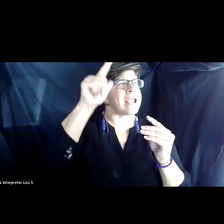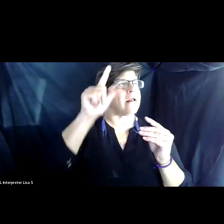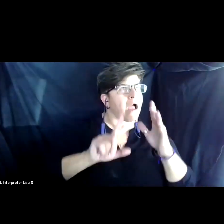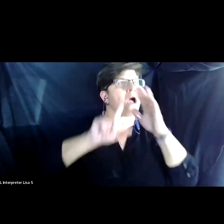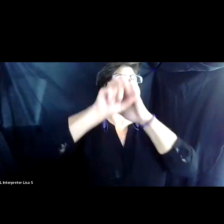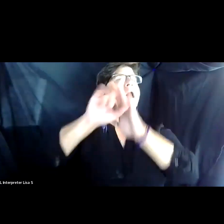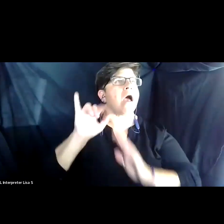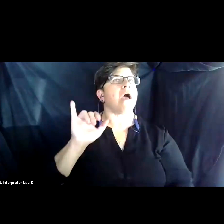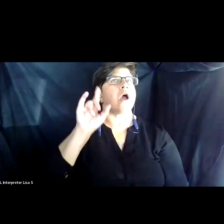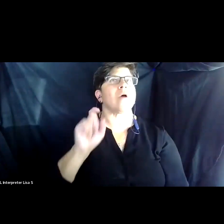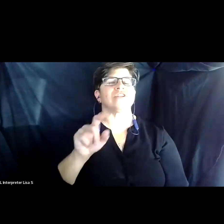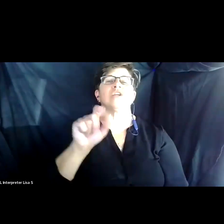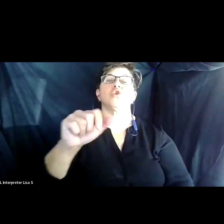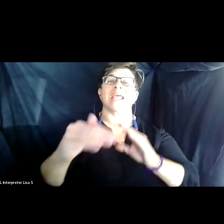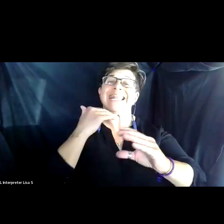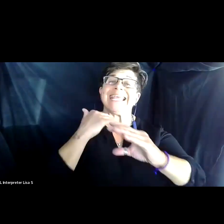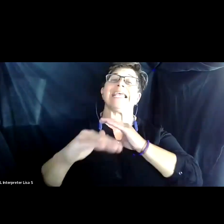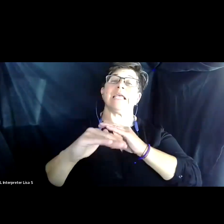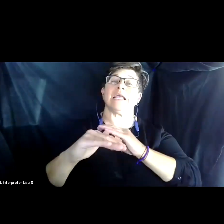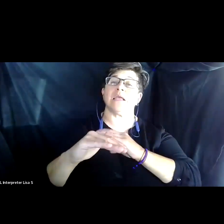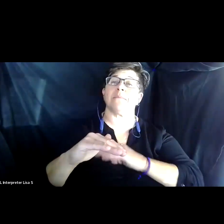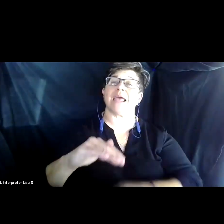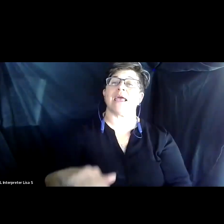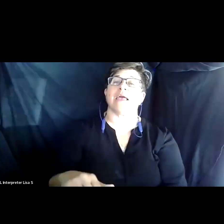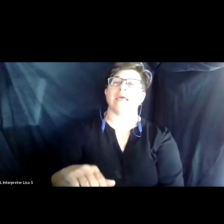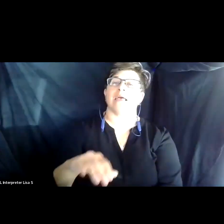you can email the foundation at